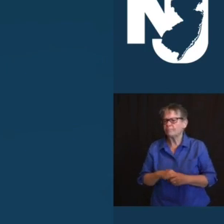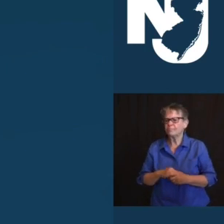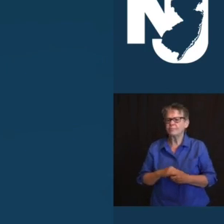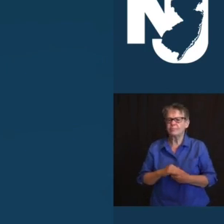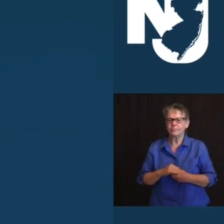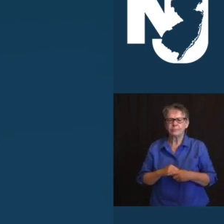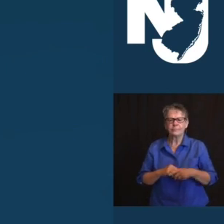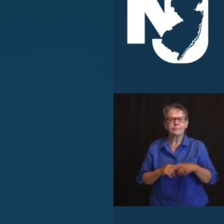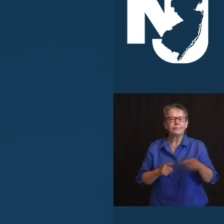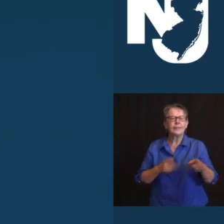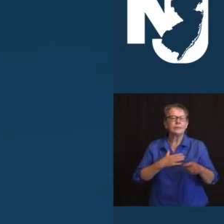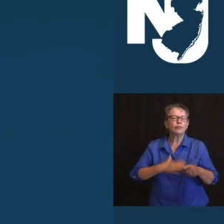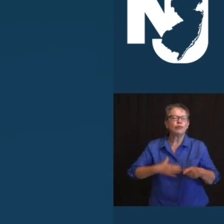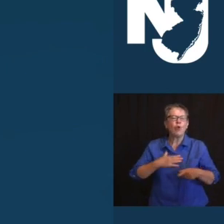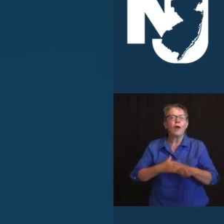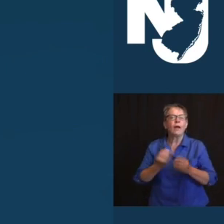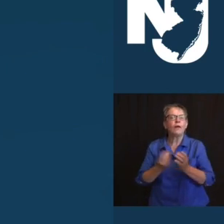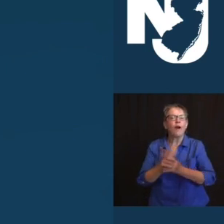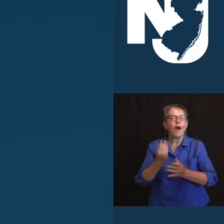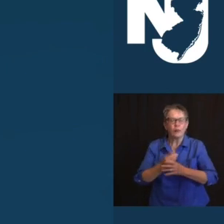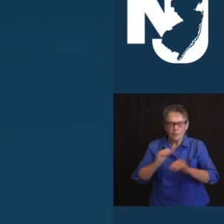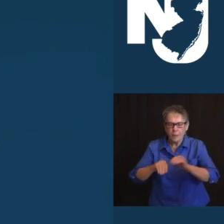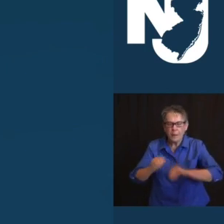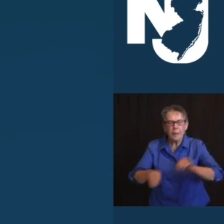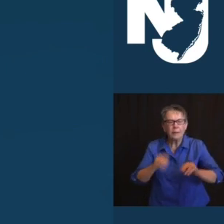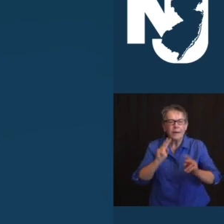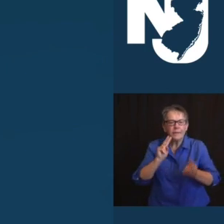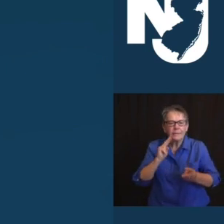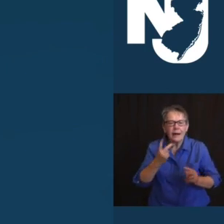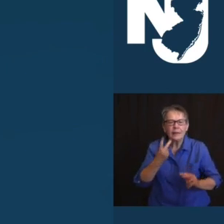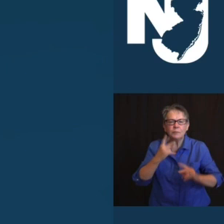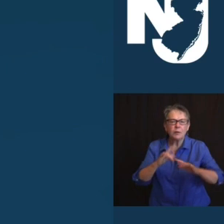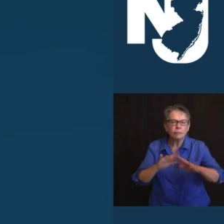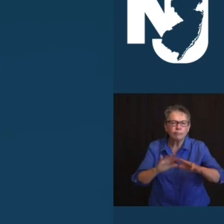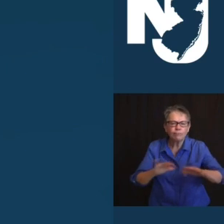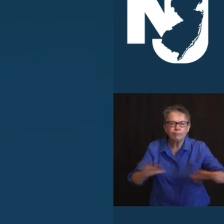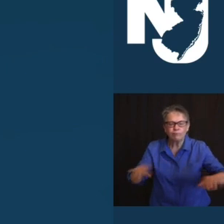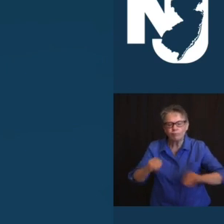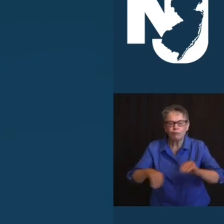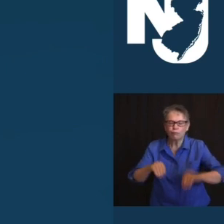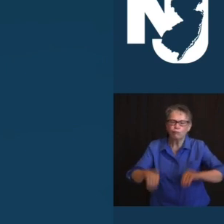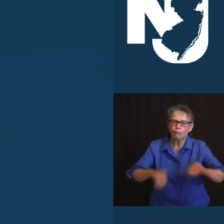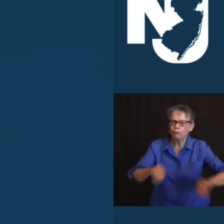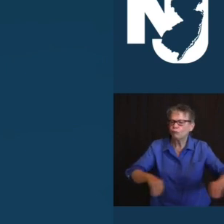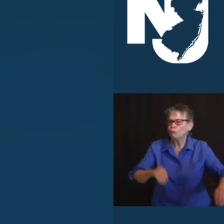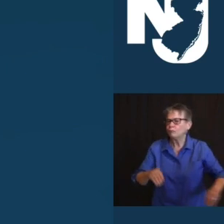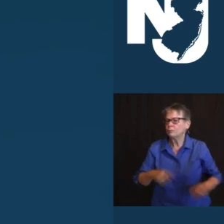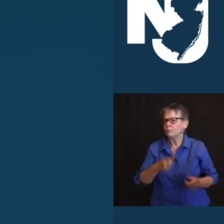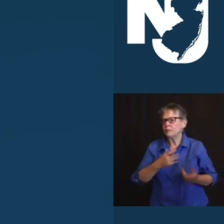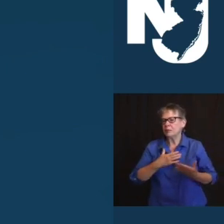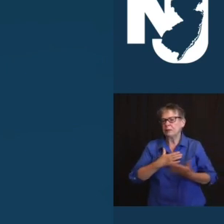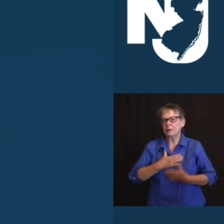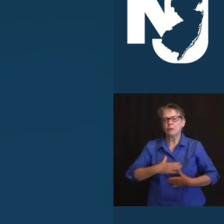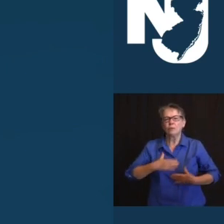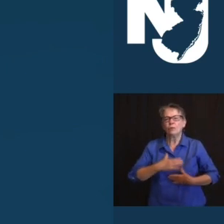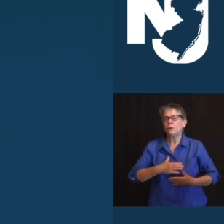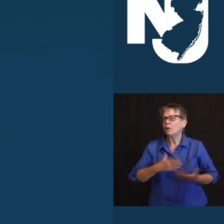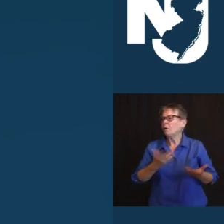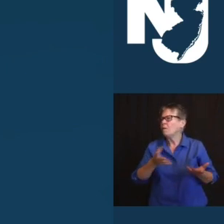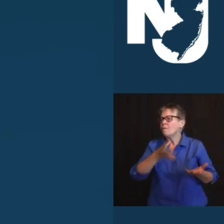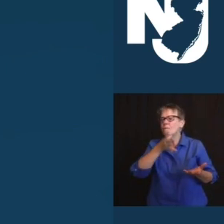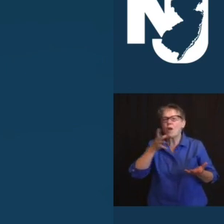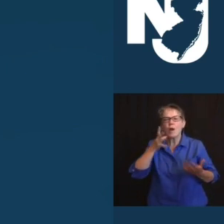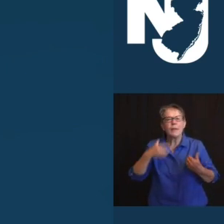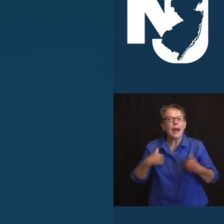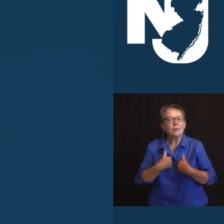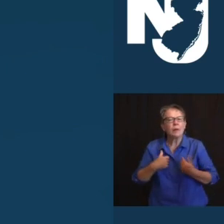as well, and also passed along that love to her children. Along with her family, she loved her God. Being with her family